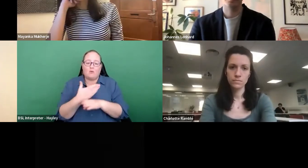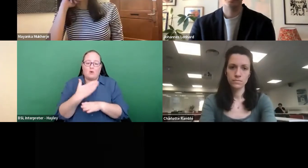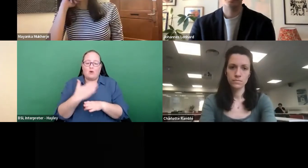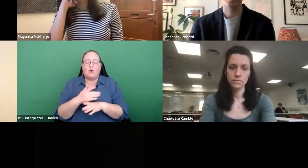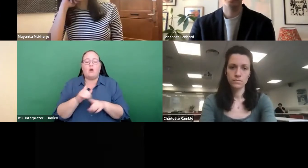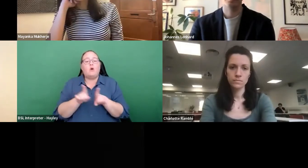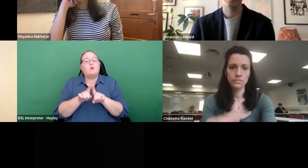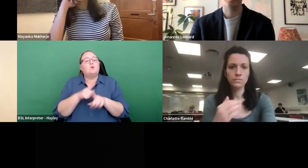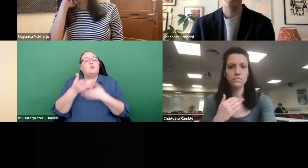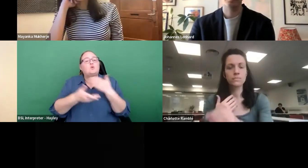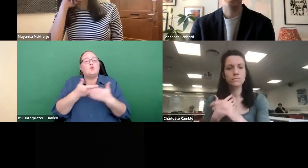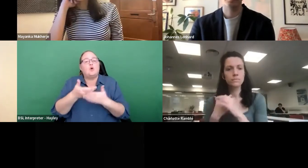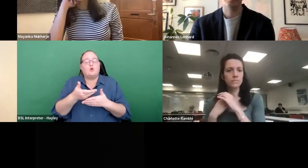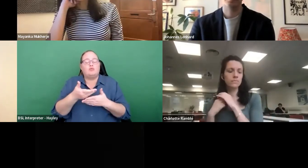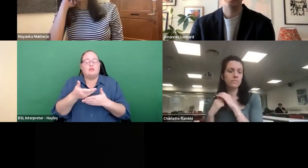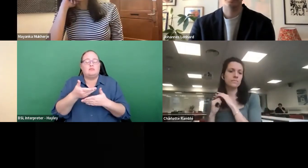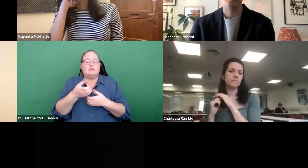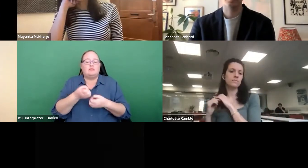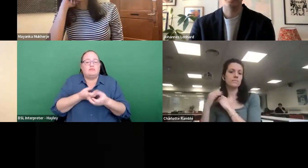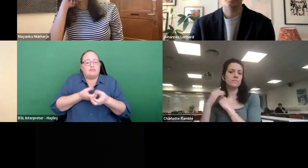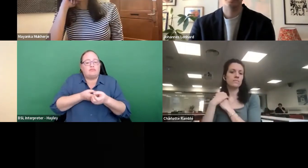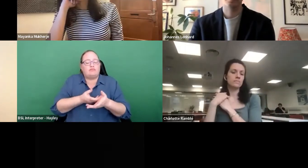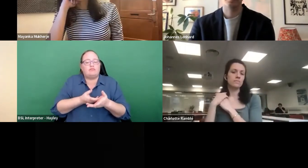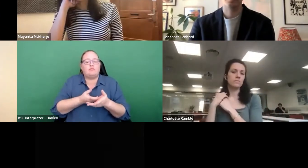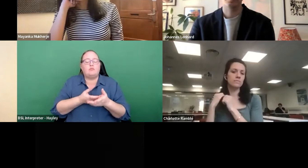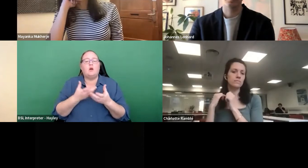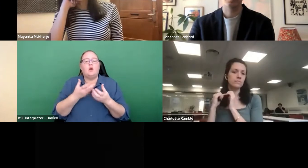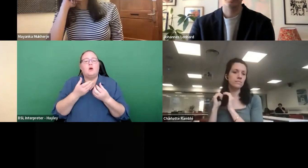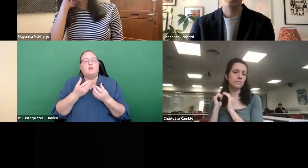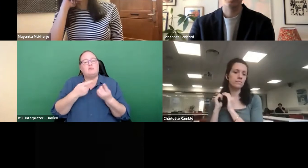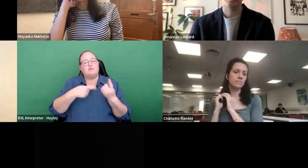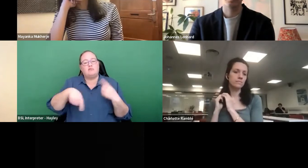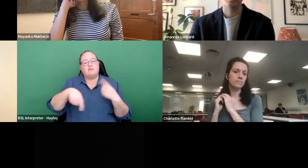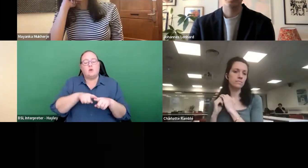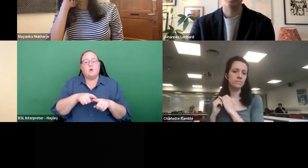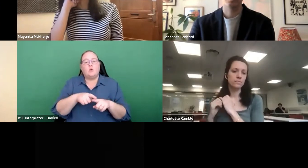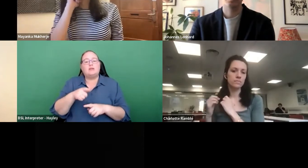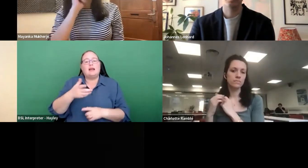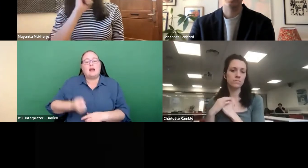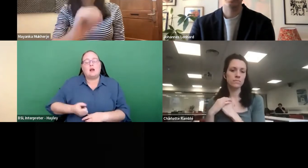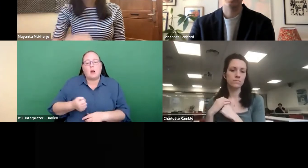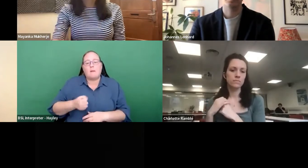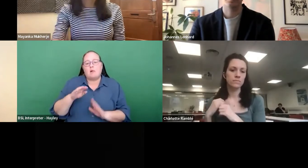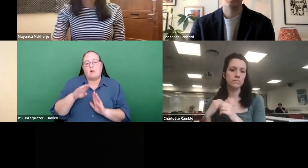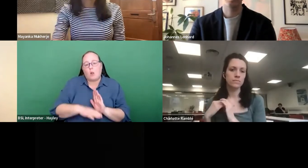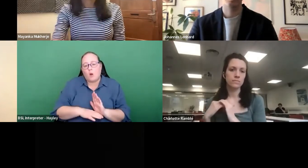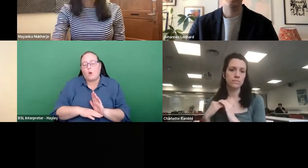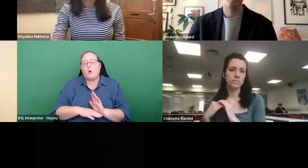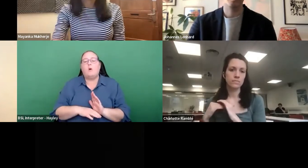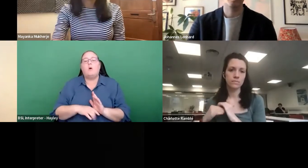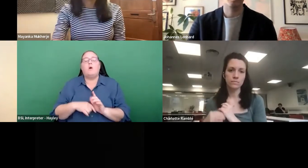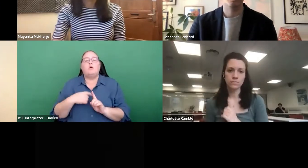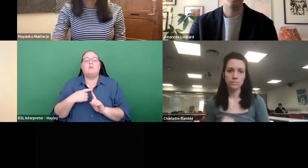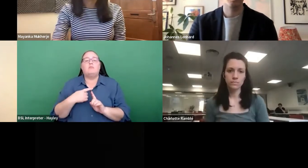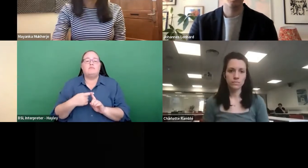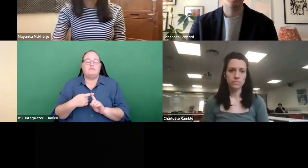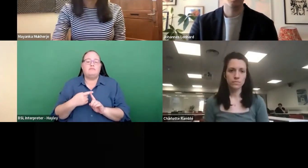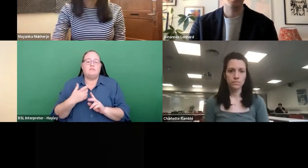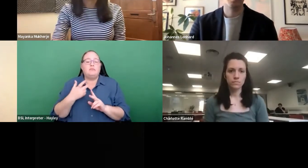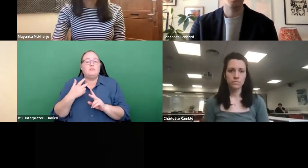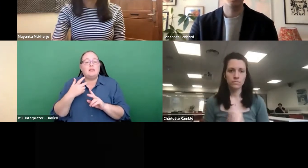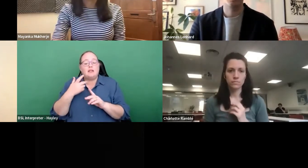low-income tenants in Brent in London, and she's been creating spatial ethnographies for architects who are working on